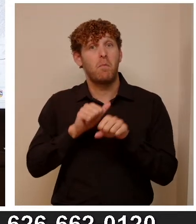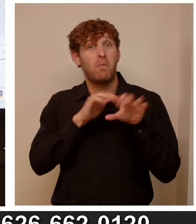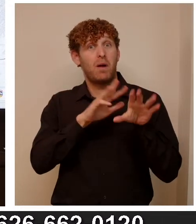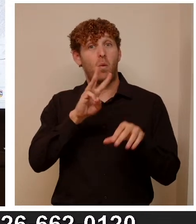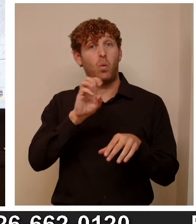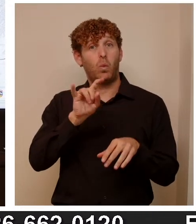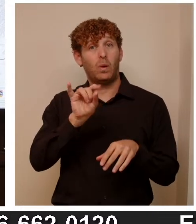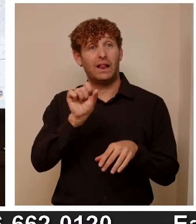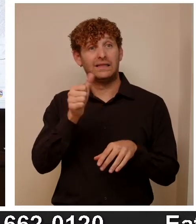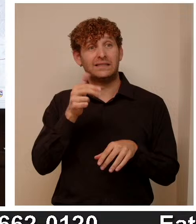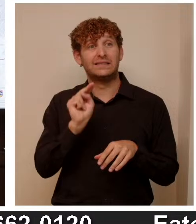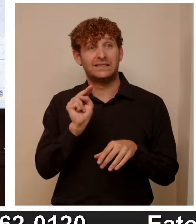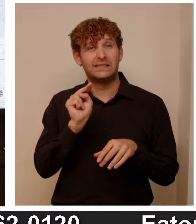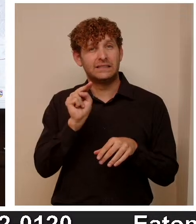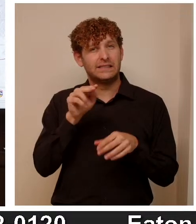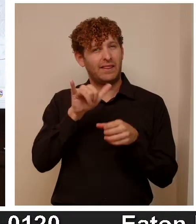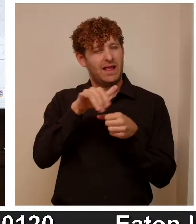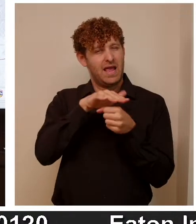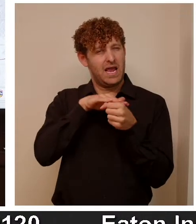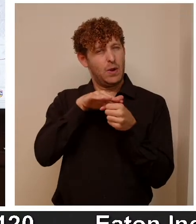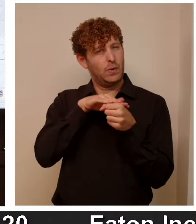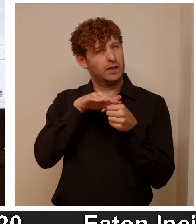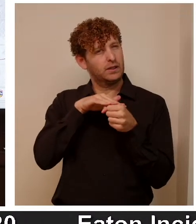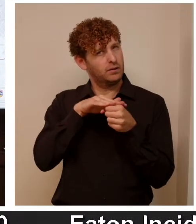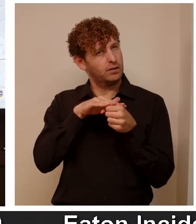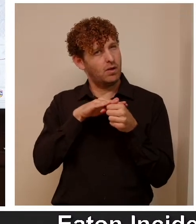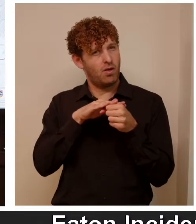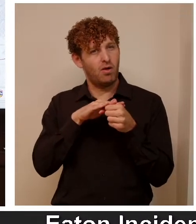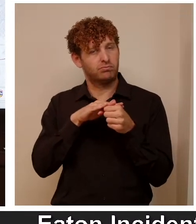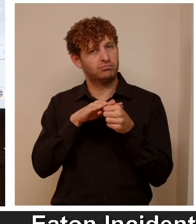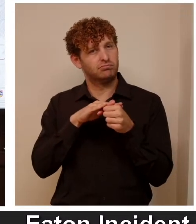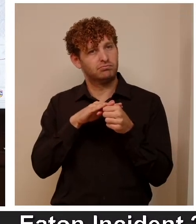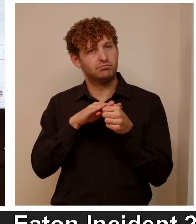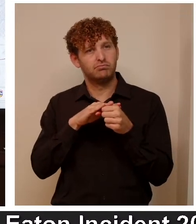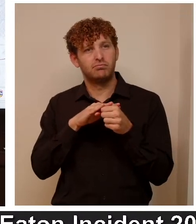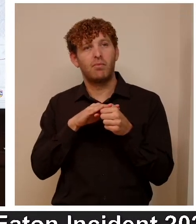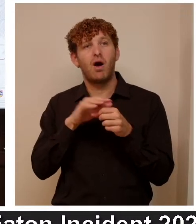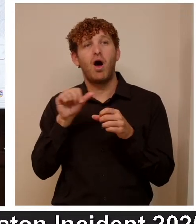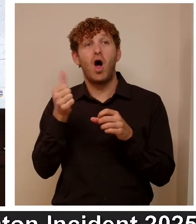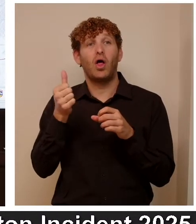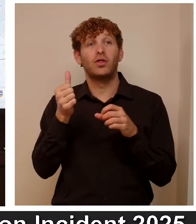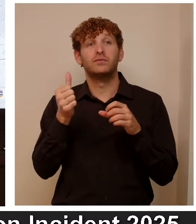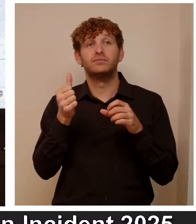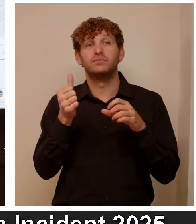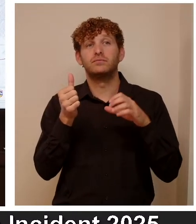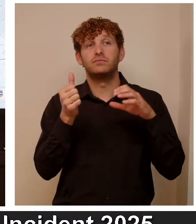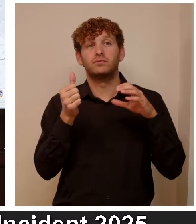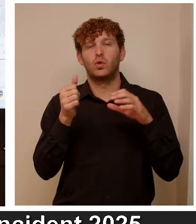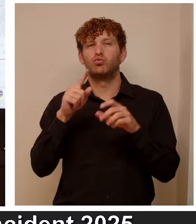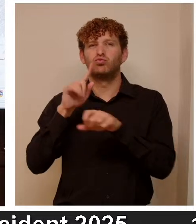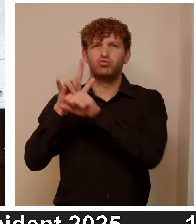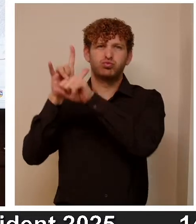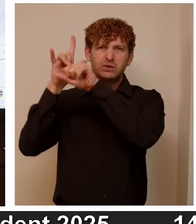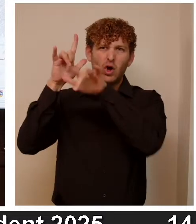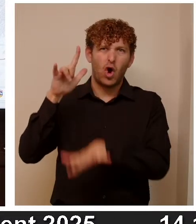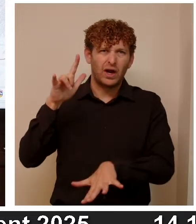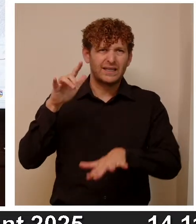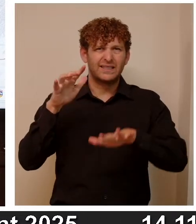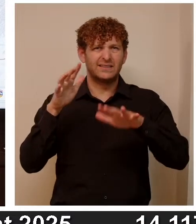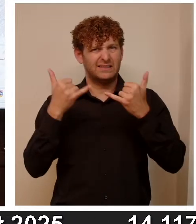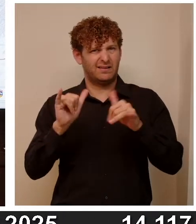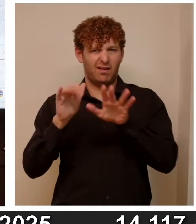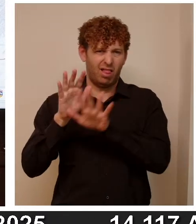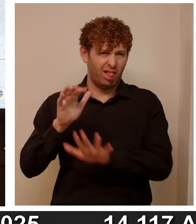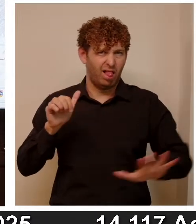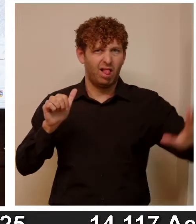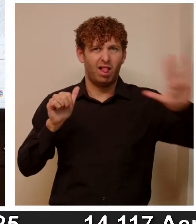have some heat on this finger, but it's boxed in with retardant. We're hoping that it kind of burns itself out, especially now that we have a little